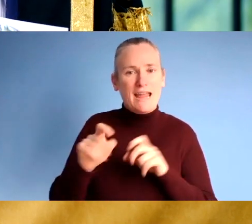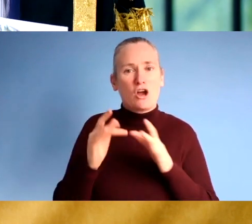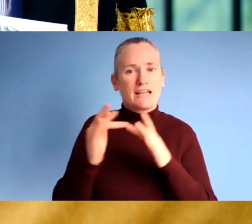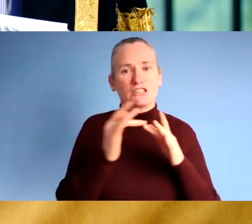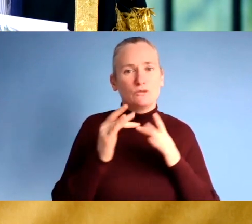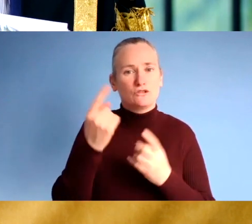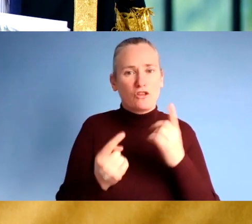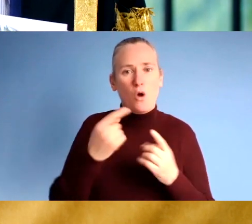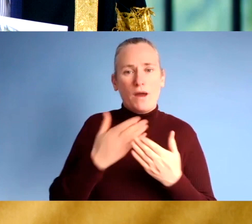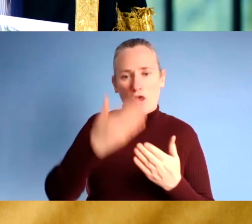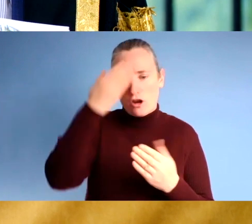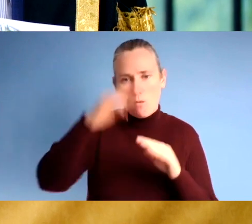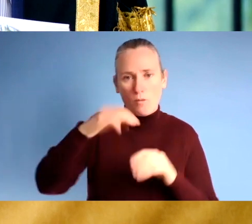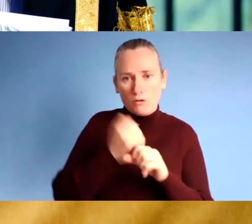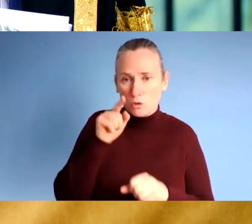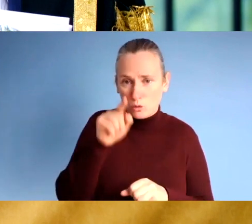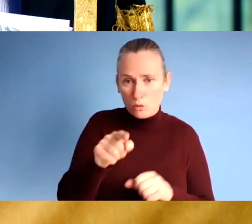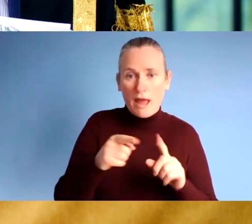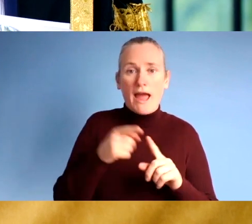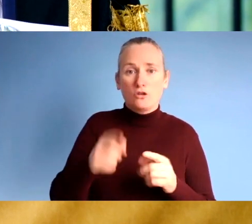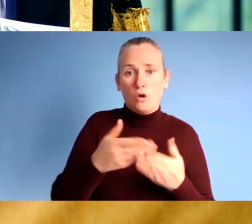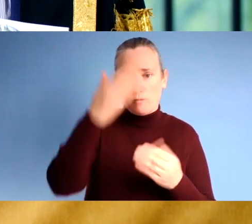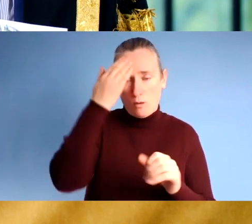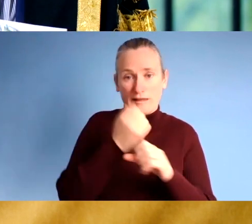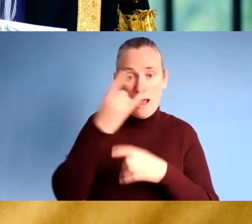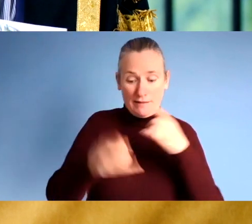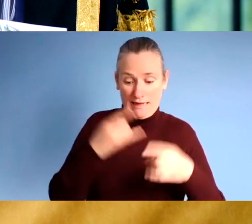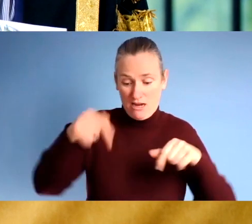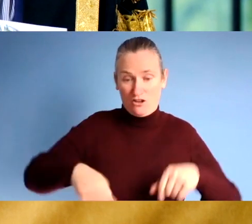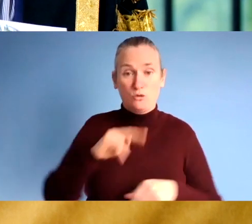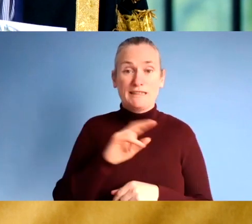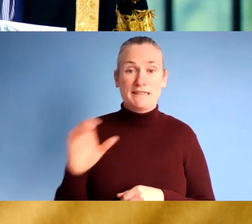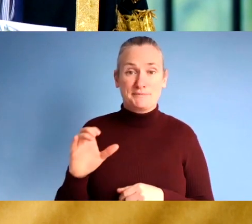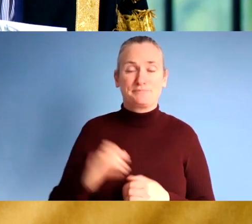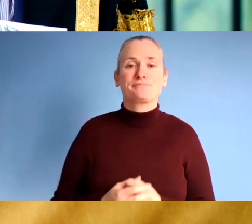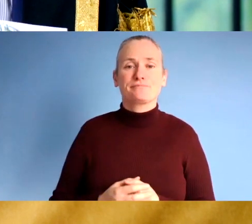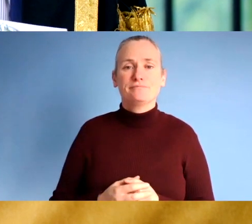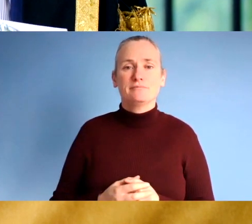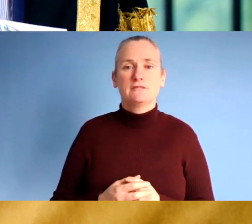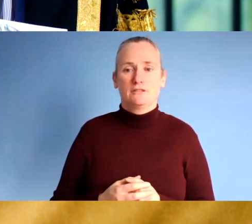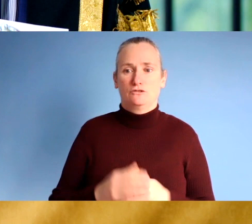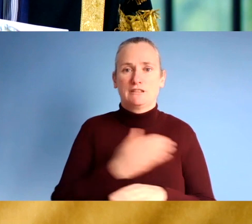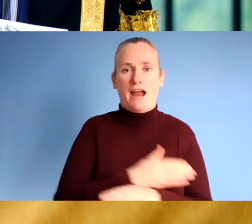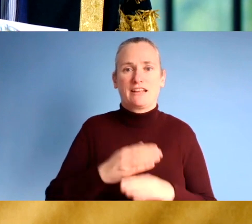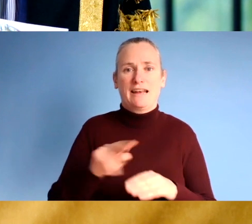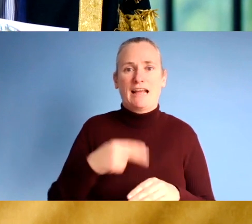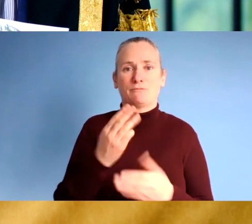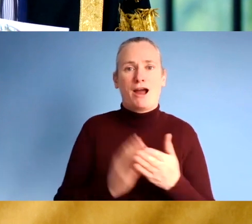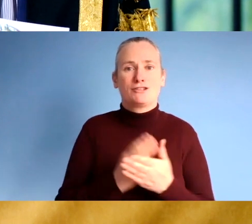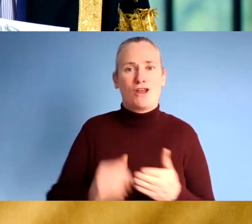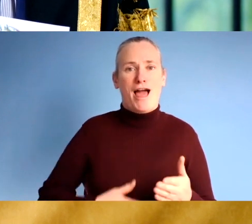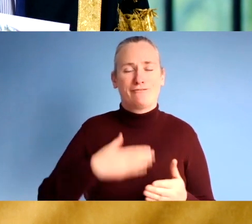learn about you more and you can learn about what actually is happening in this institution. As you embark on the next phase of your life,